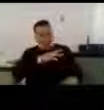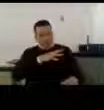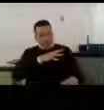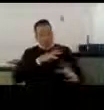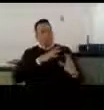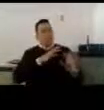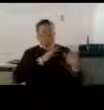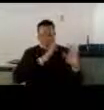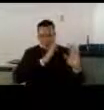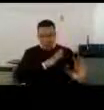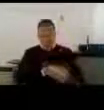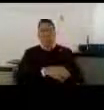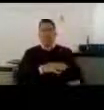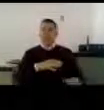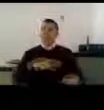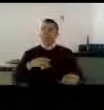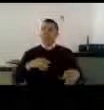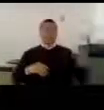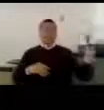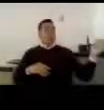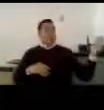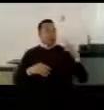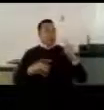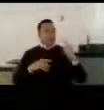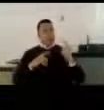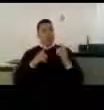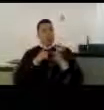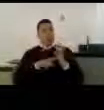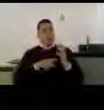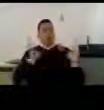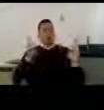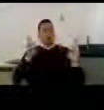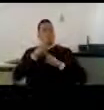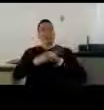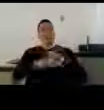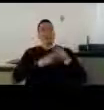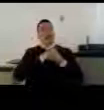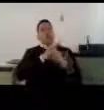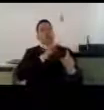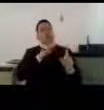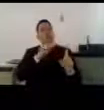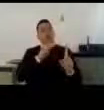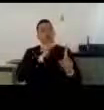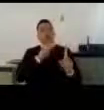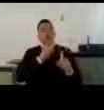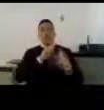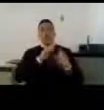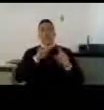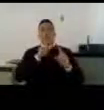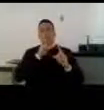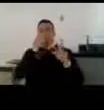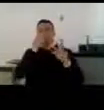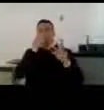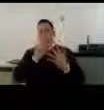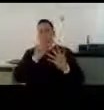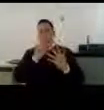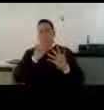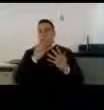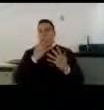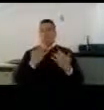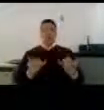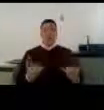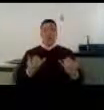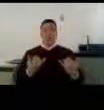I think in that question you asked for what is the universal perspective, and I actually unfortunately think part of the present is that we don't